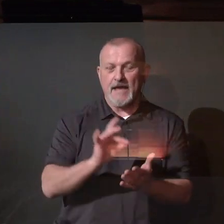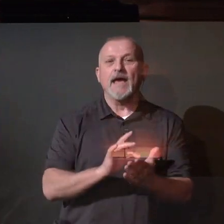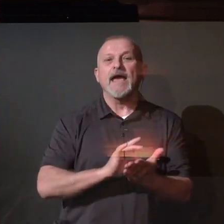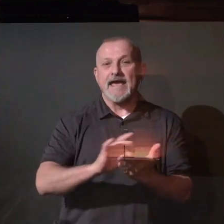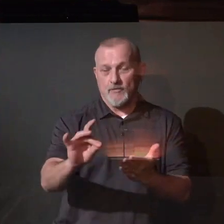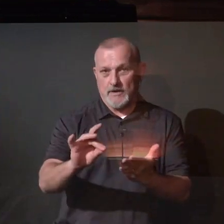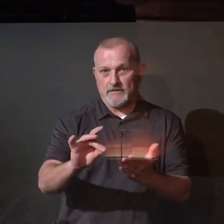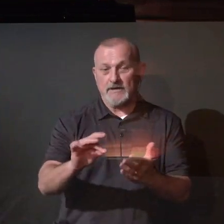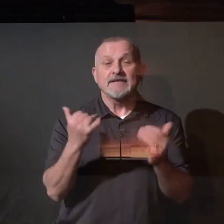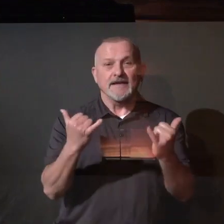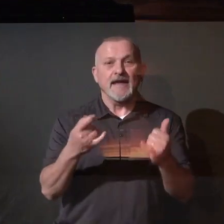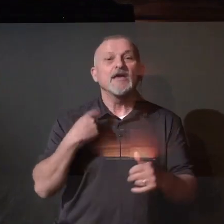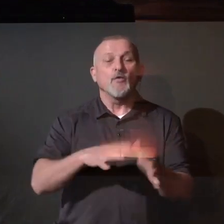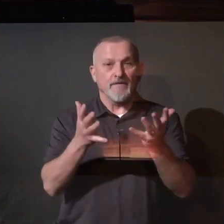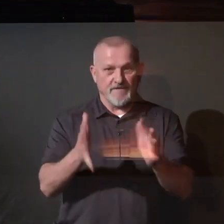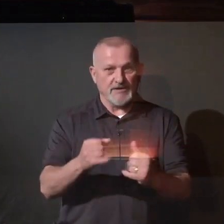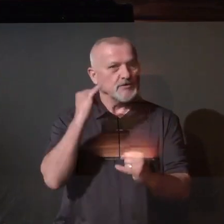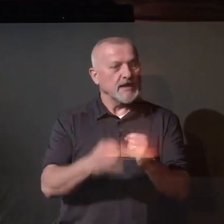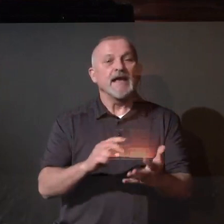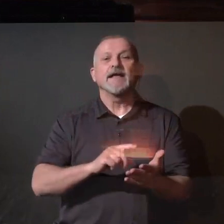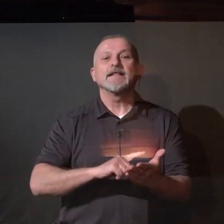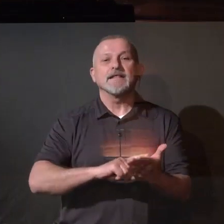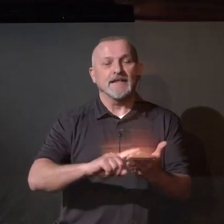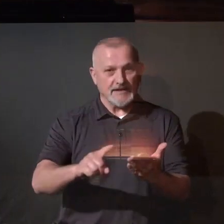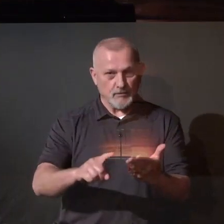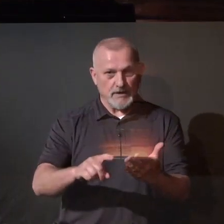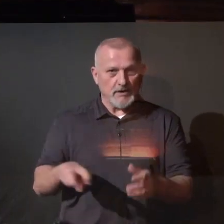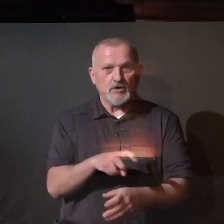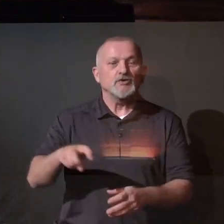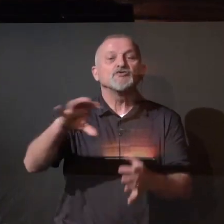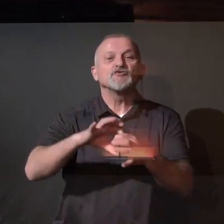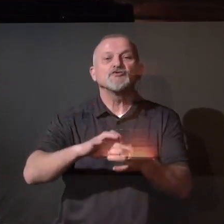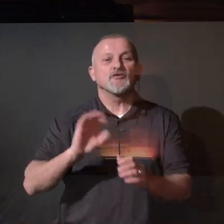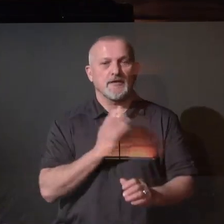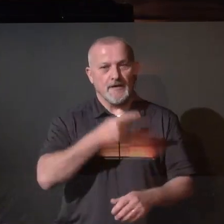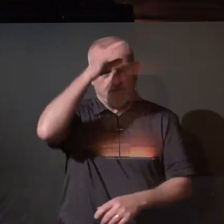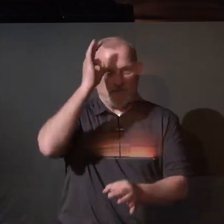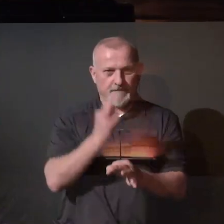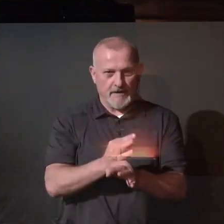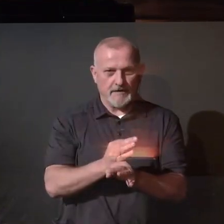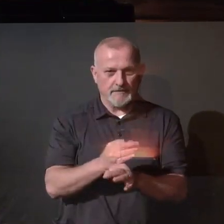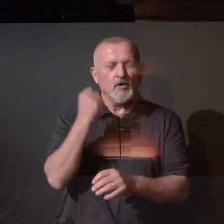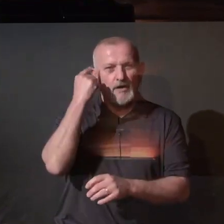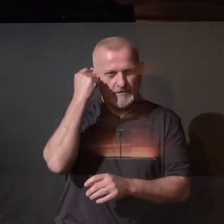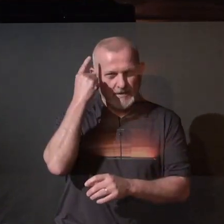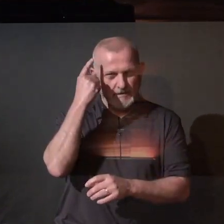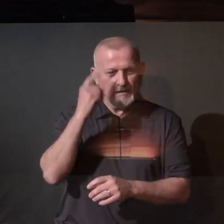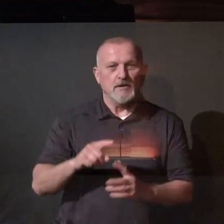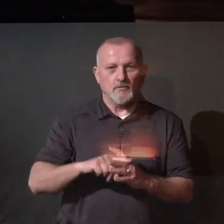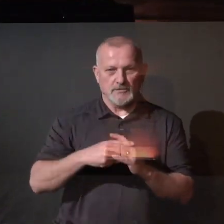We're going to wrap it all up today. Today is the last week of the journey of our faith. Just to recap real fast, we understood that we started